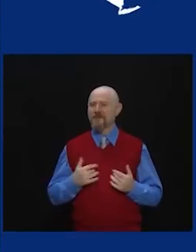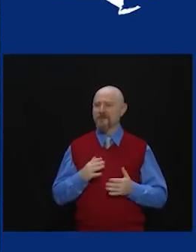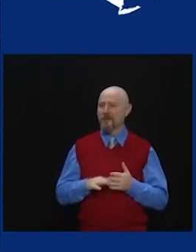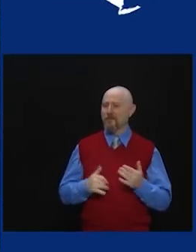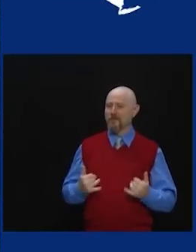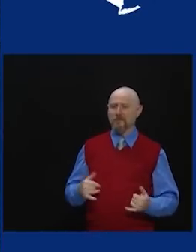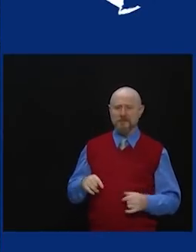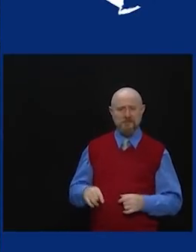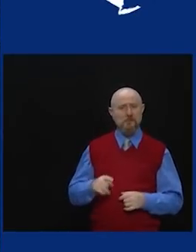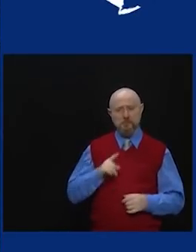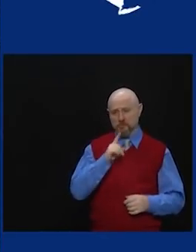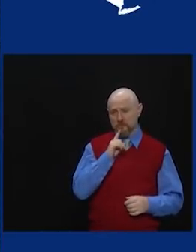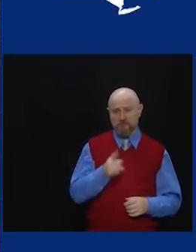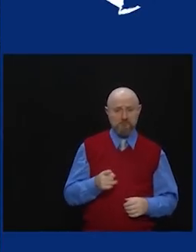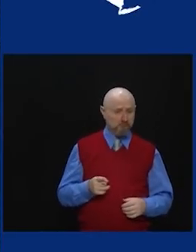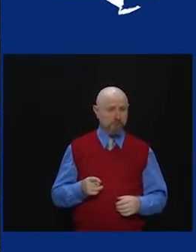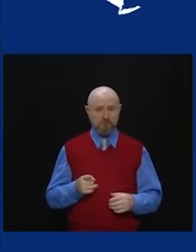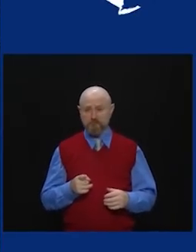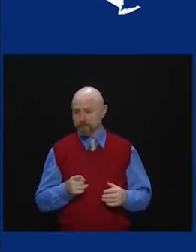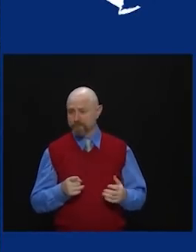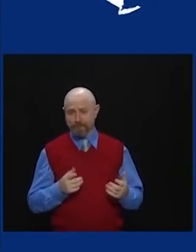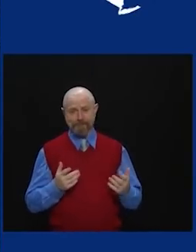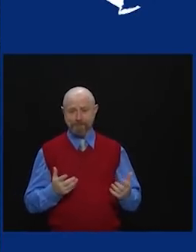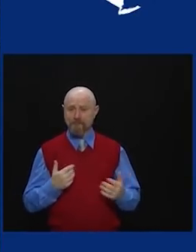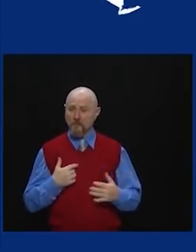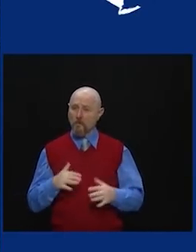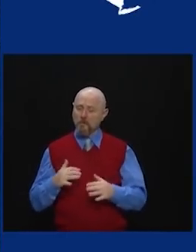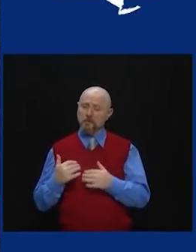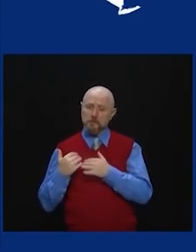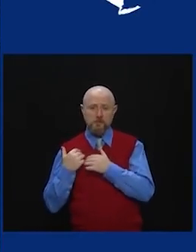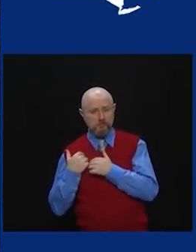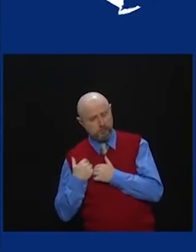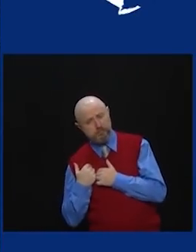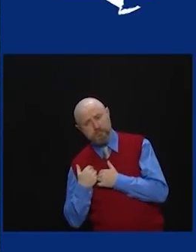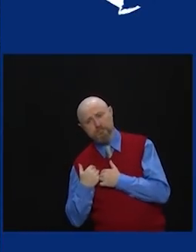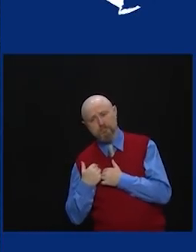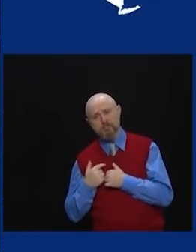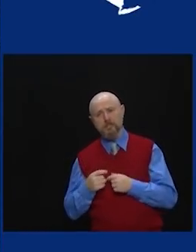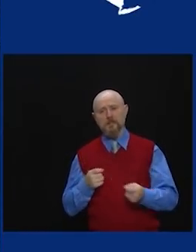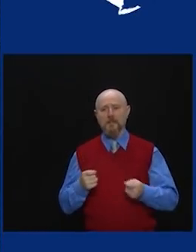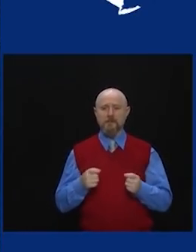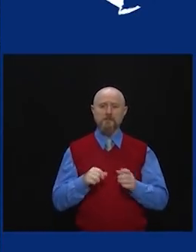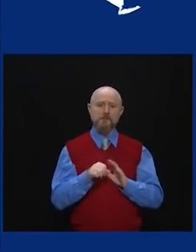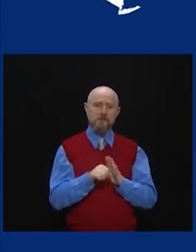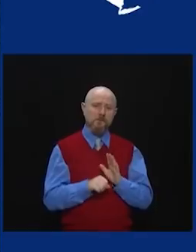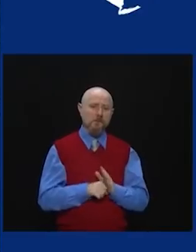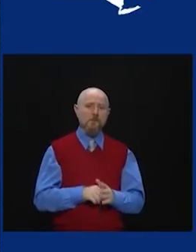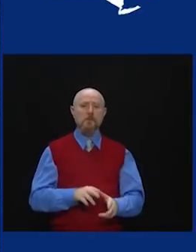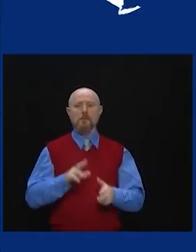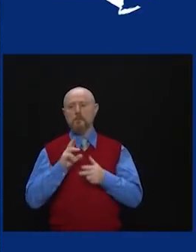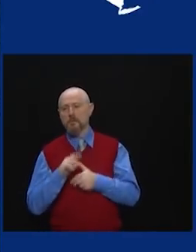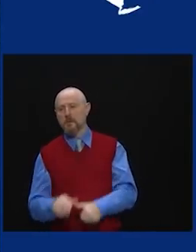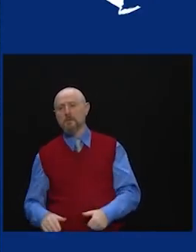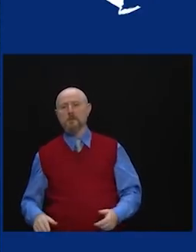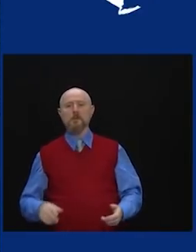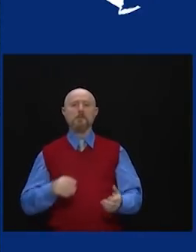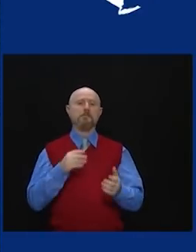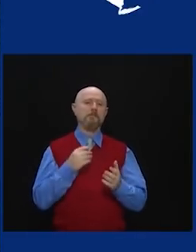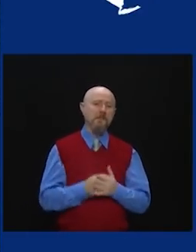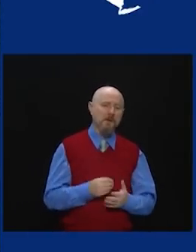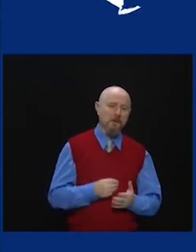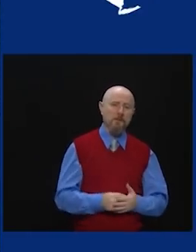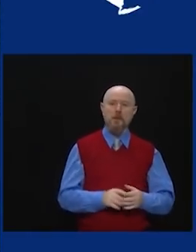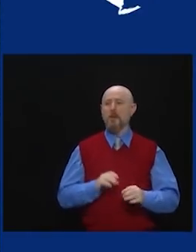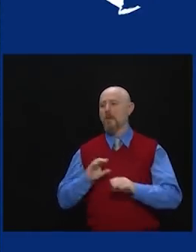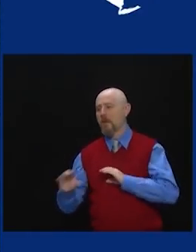weight on my shoulders, not just to govern the state through hurricanes and getting money out for people that were